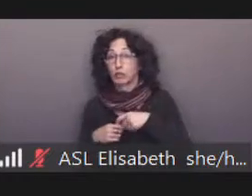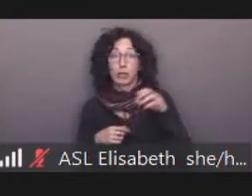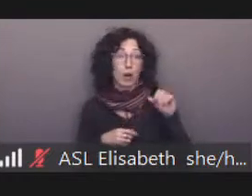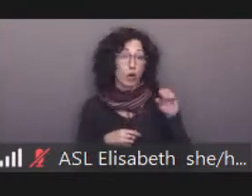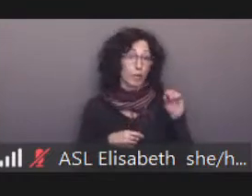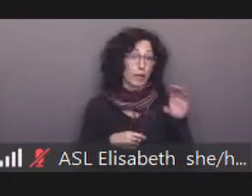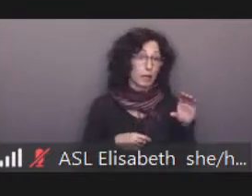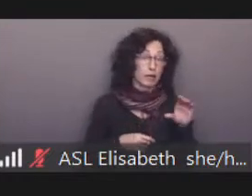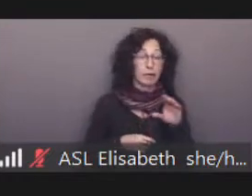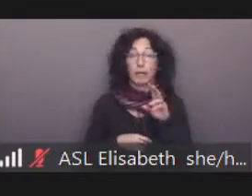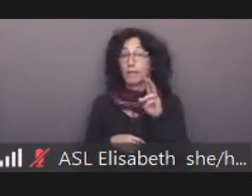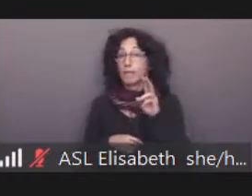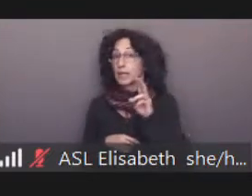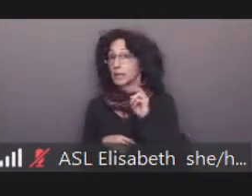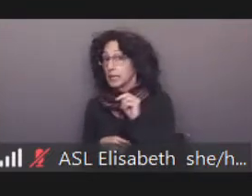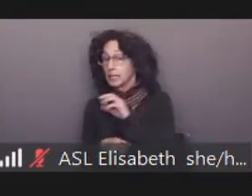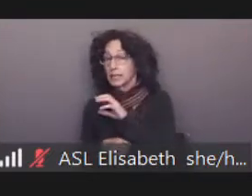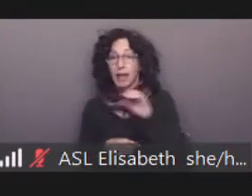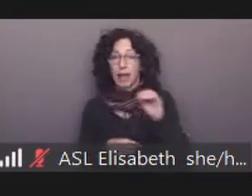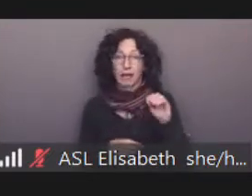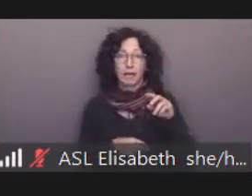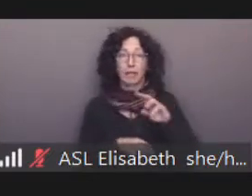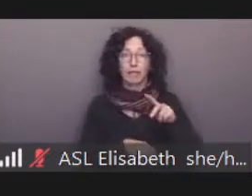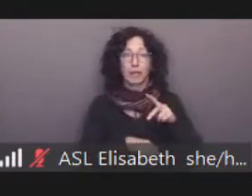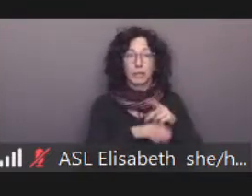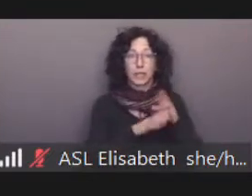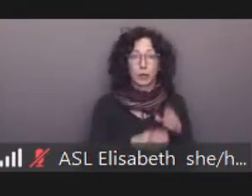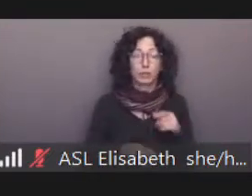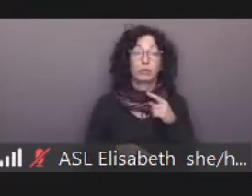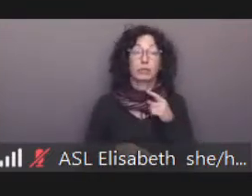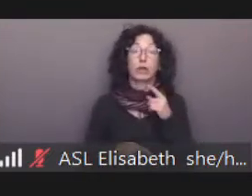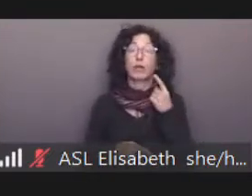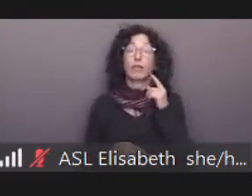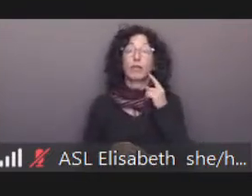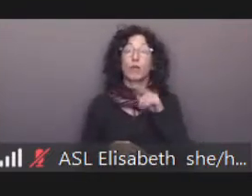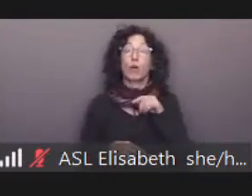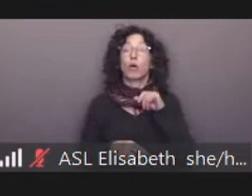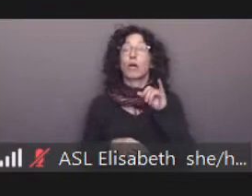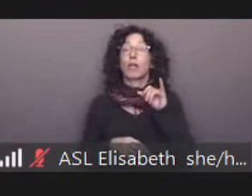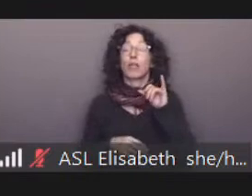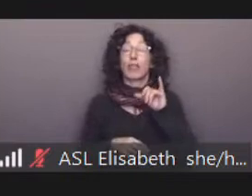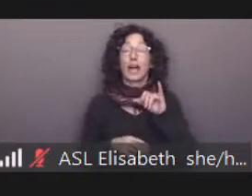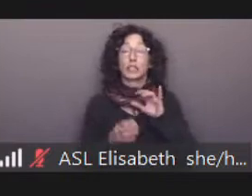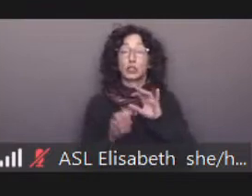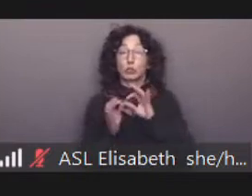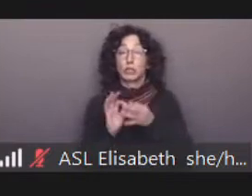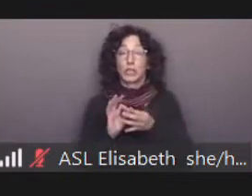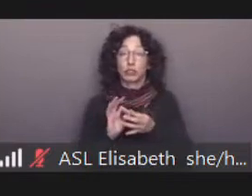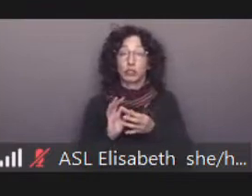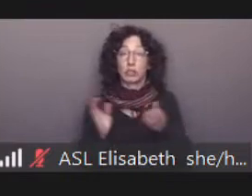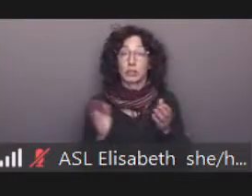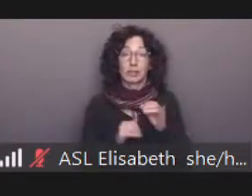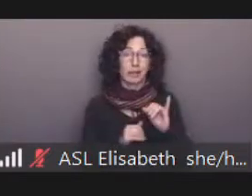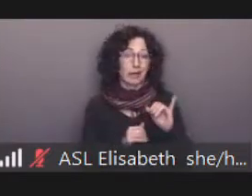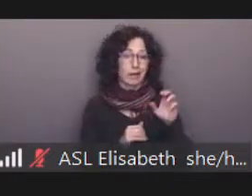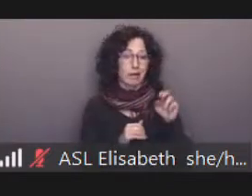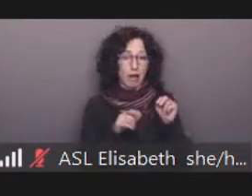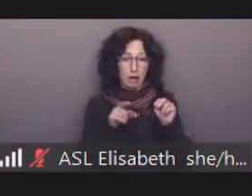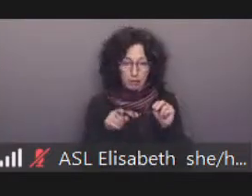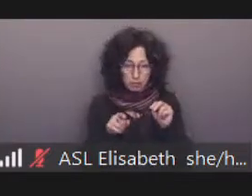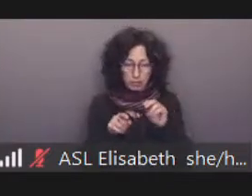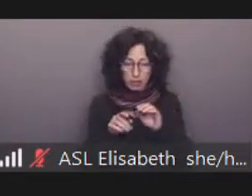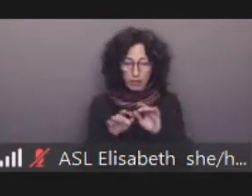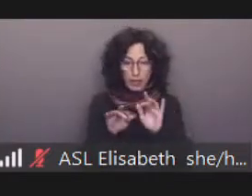and Filipino. To enable language interpretation, click the interpretation icon and choose the language channel